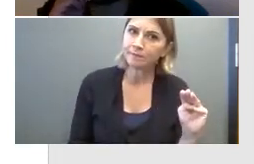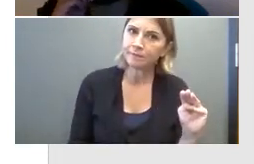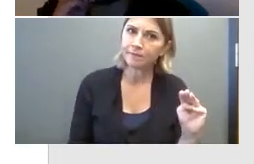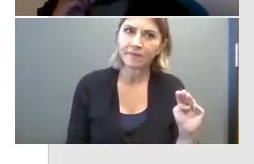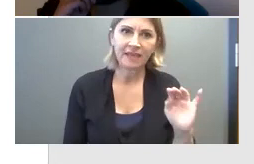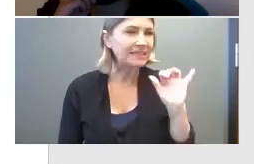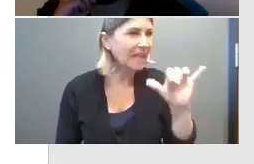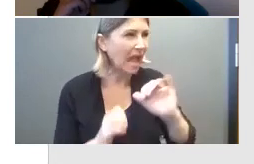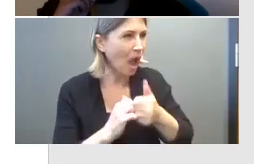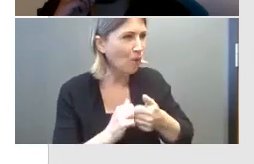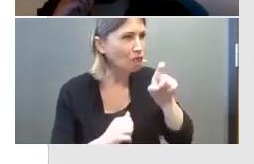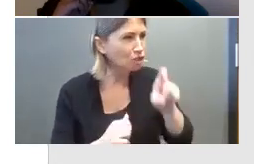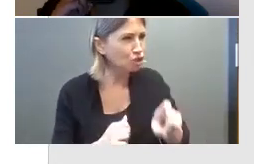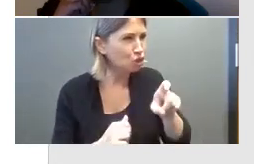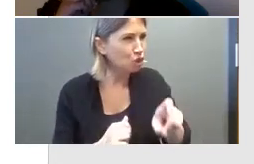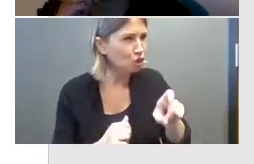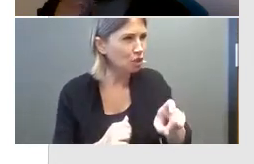Is that how I should?